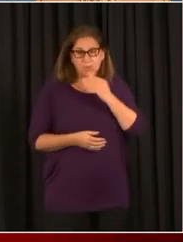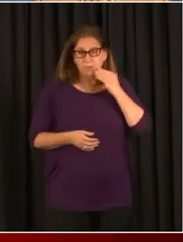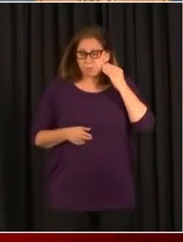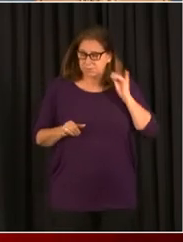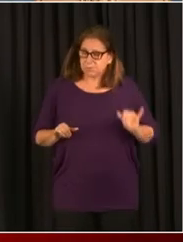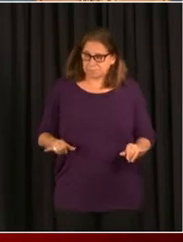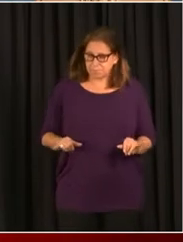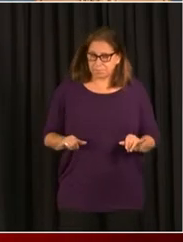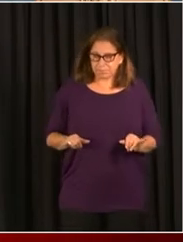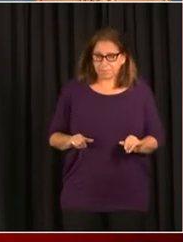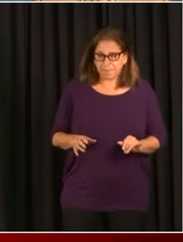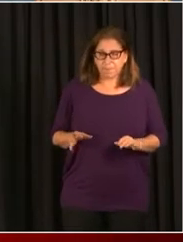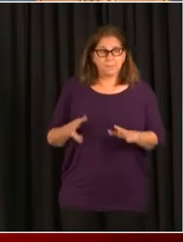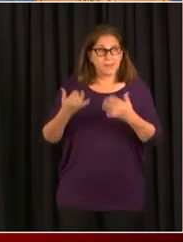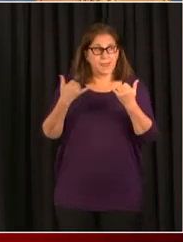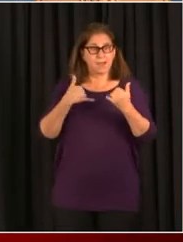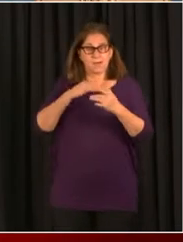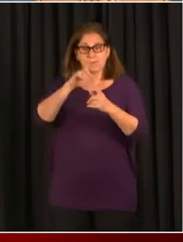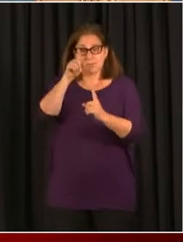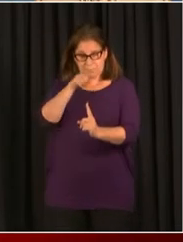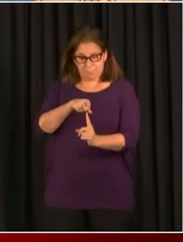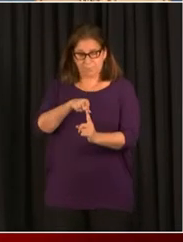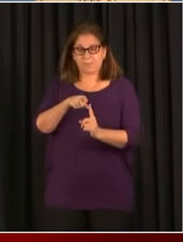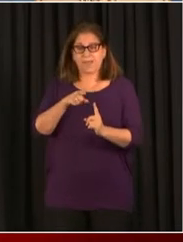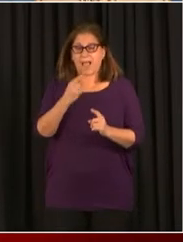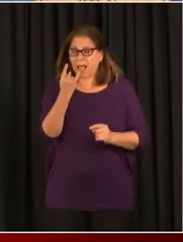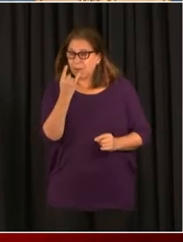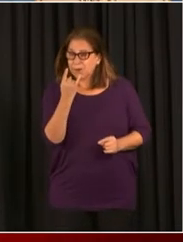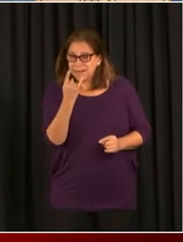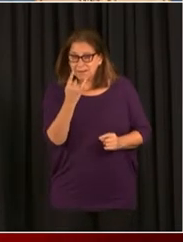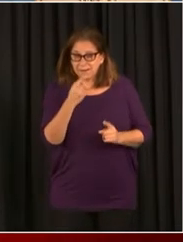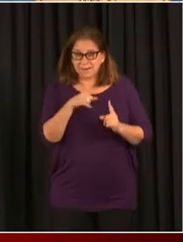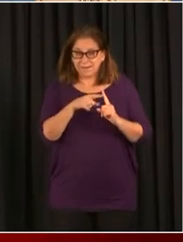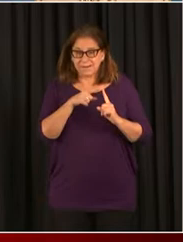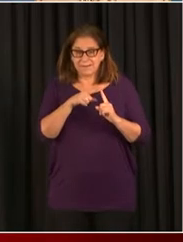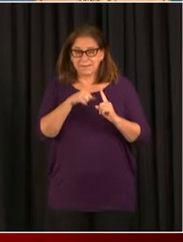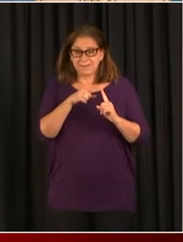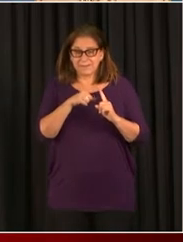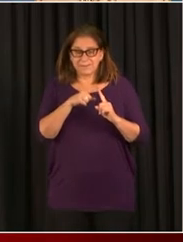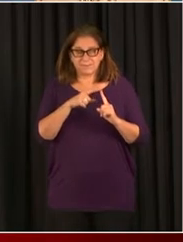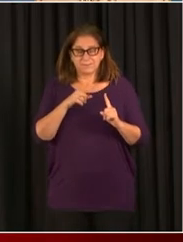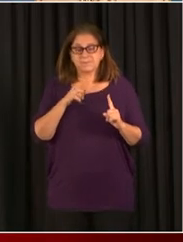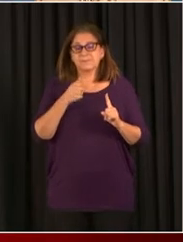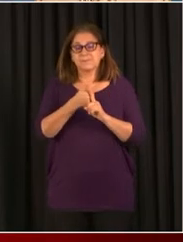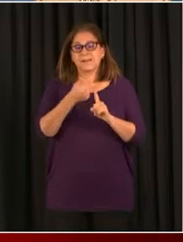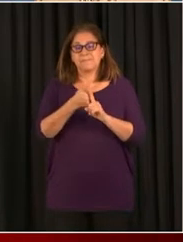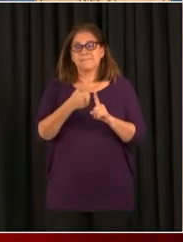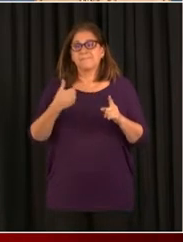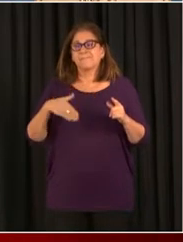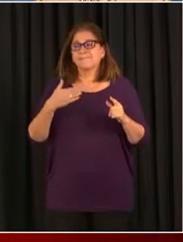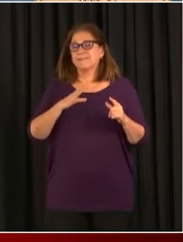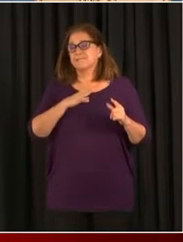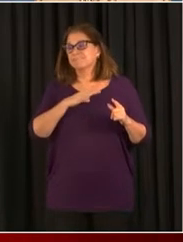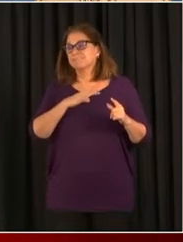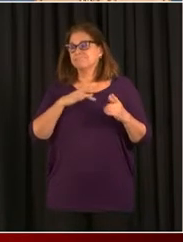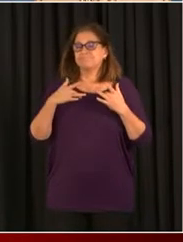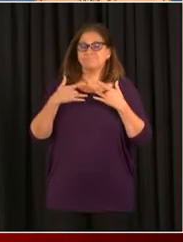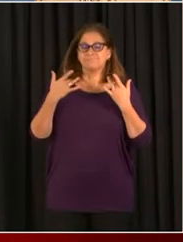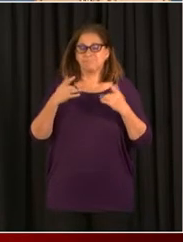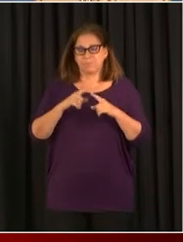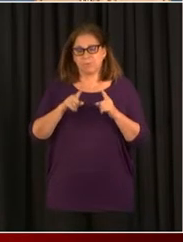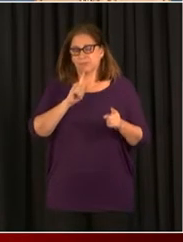here are some high-risk activities that we are asking you not to participate in this year.